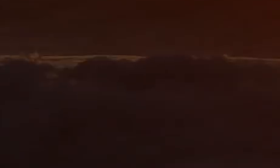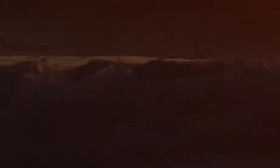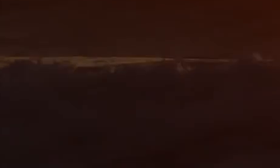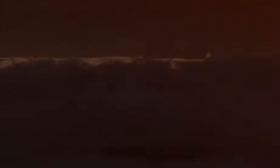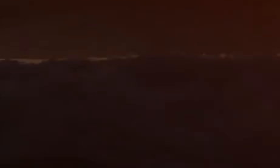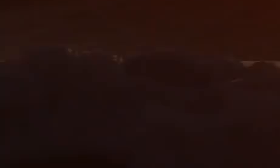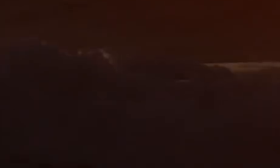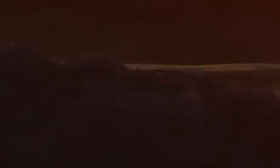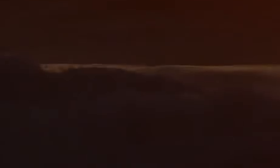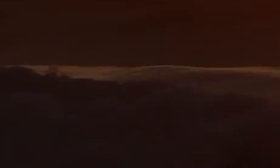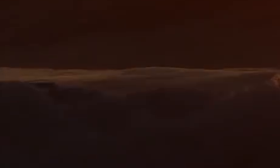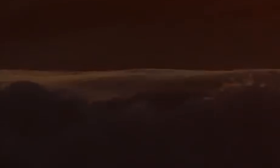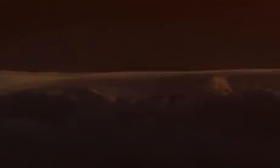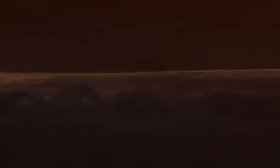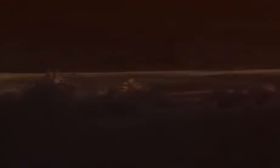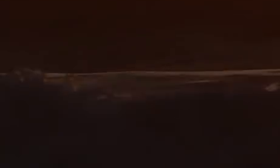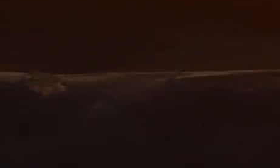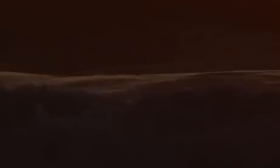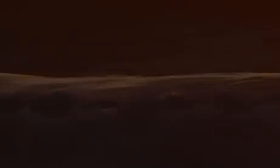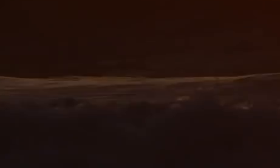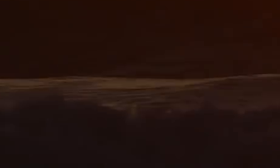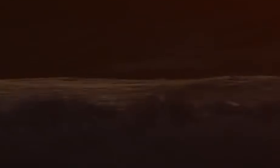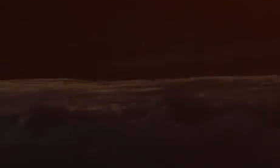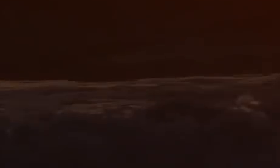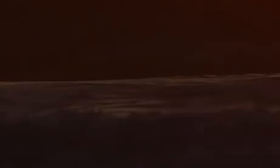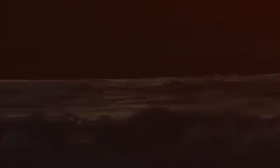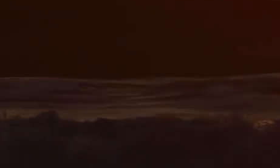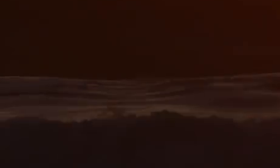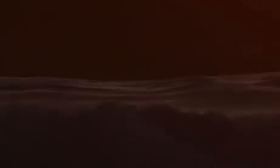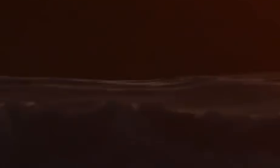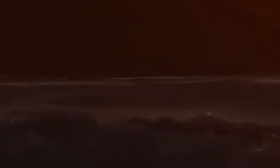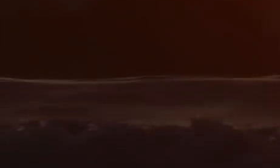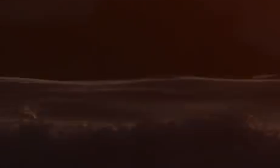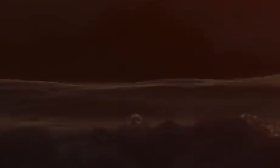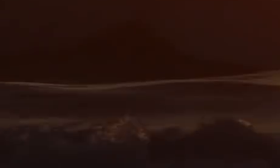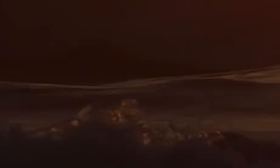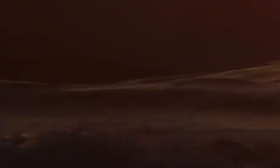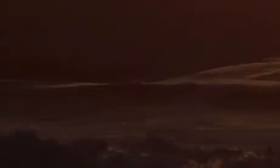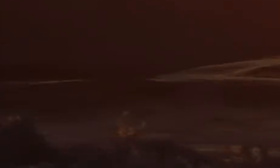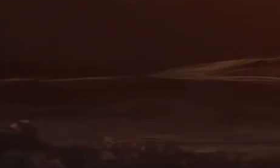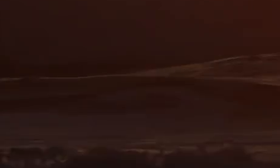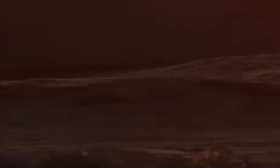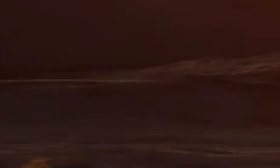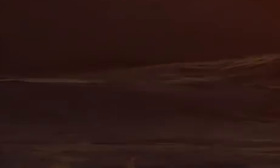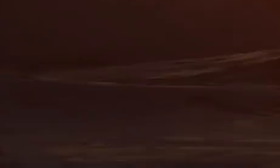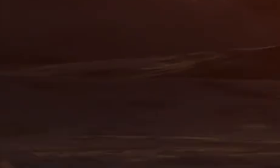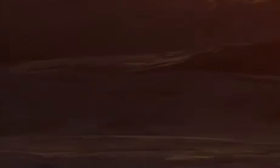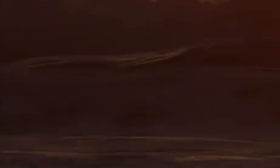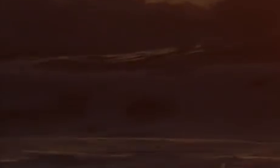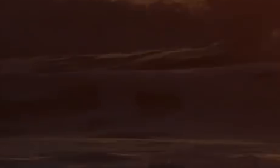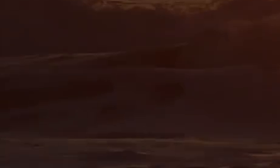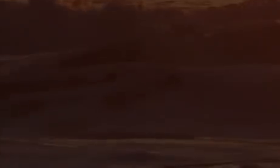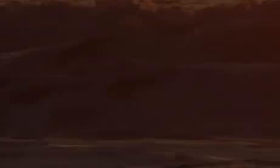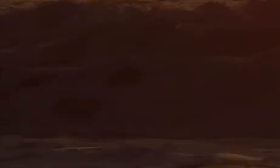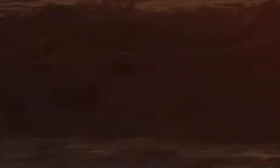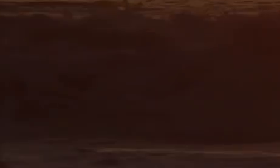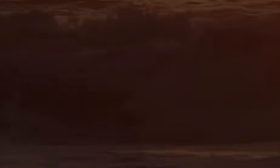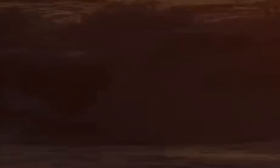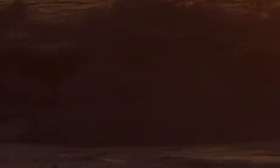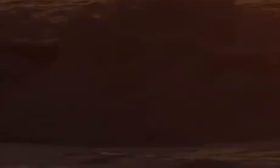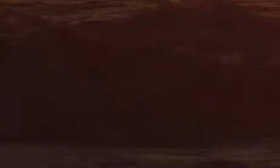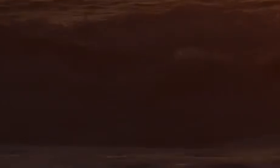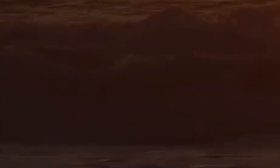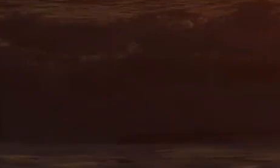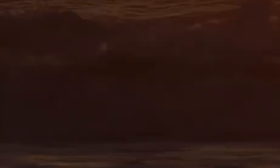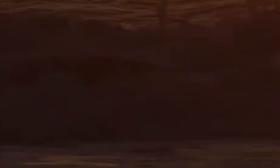Ali, call Ali the manifester of wonders. You will surely find him helping you in